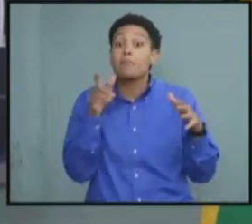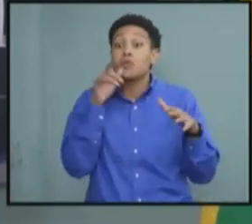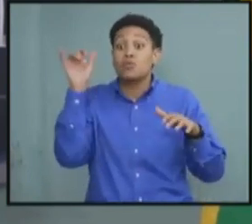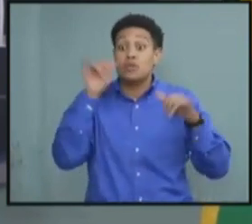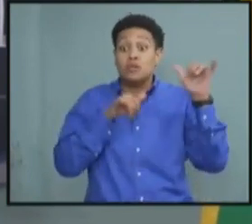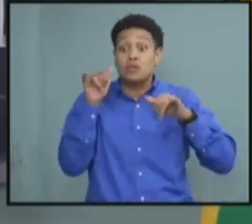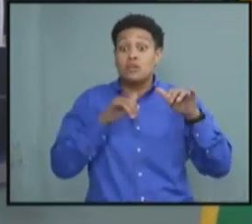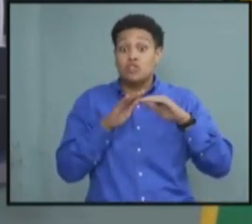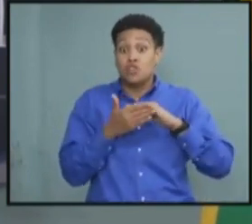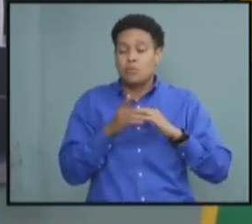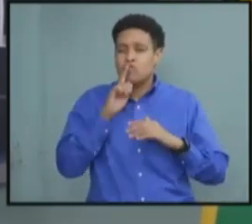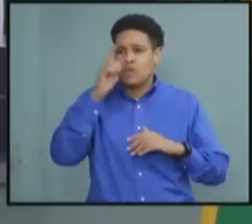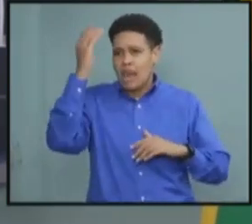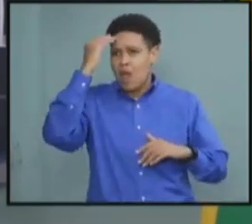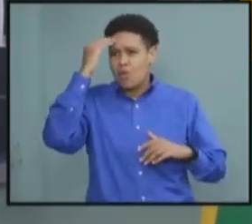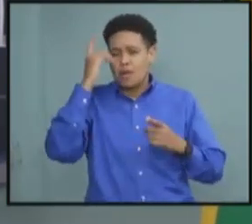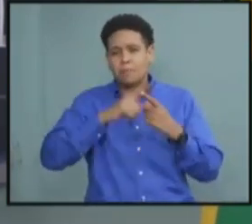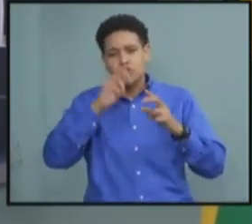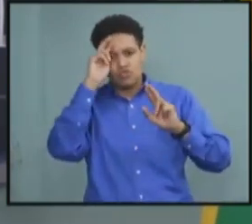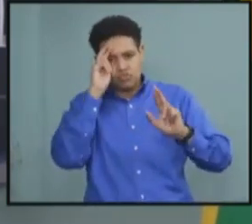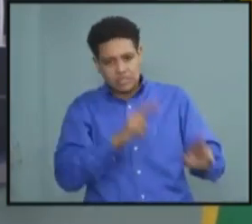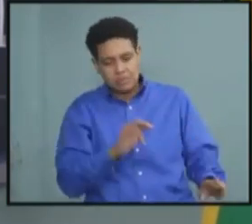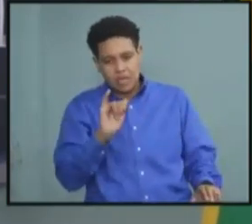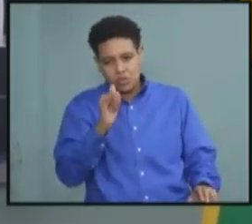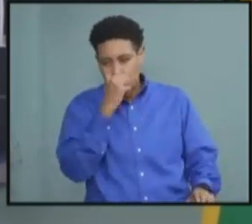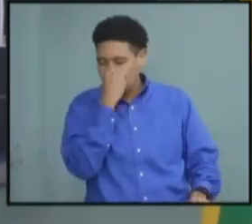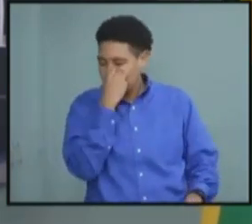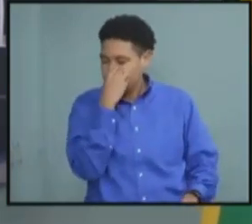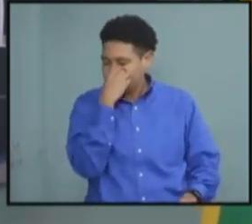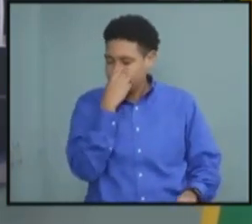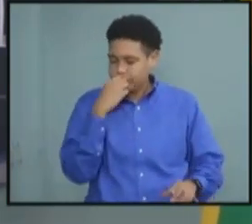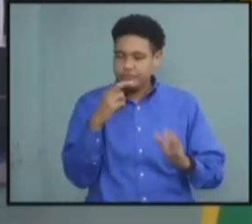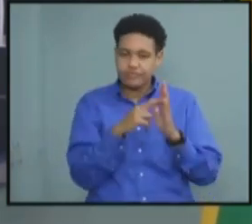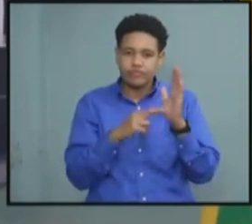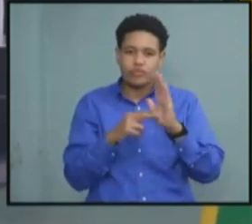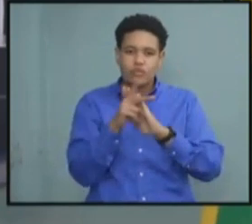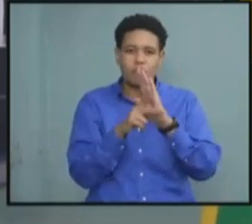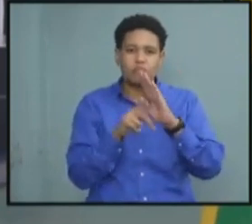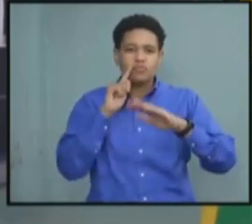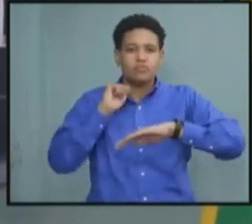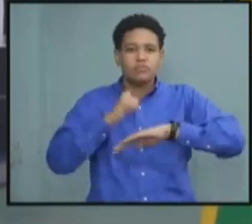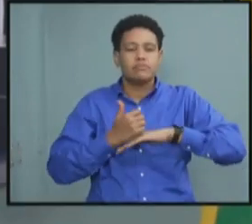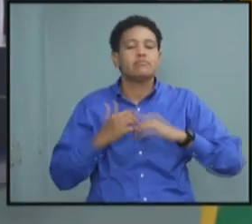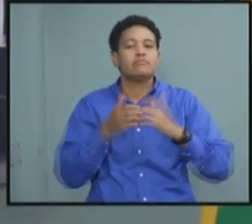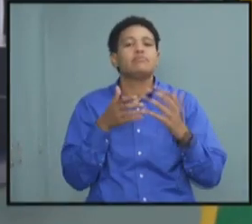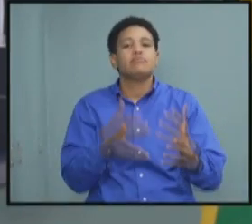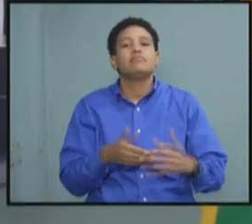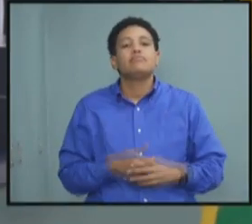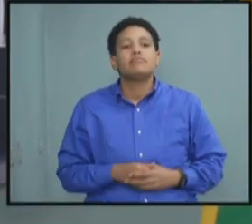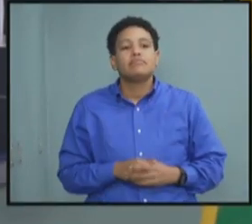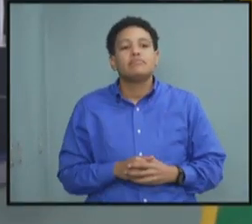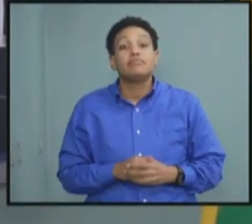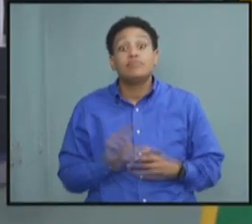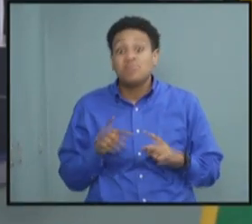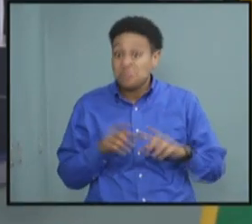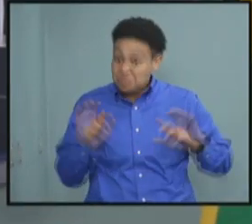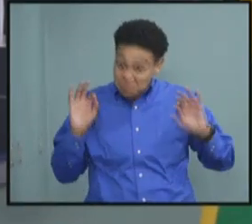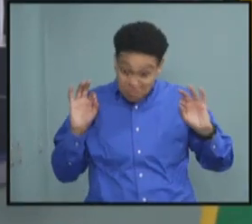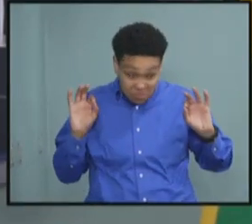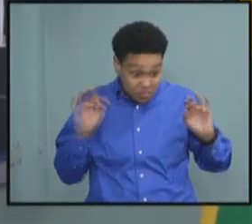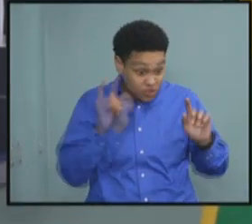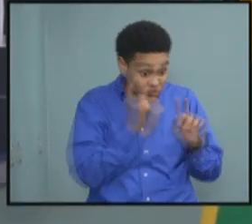coming in is also aware and respectful of the orders and protocols that are in place. Once we get that